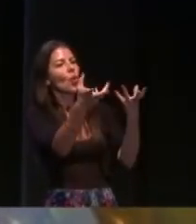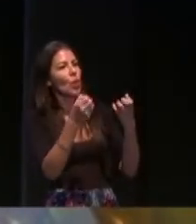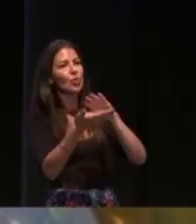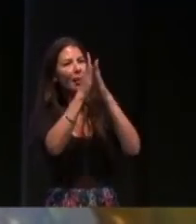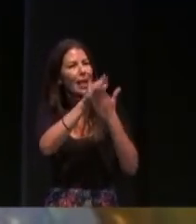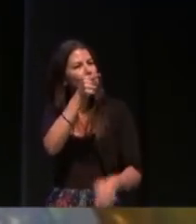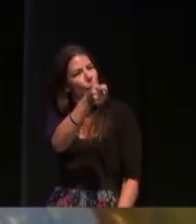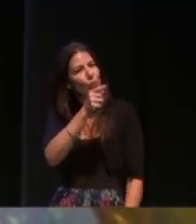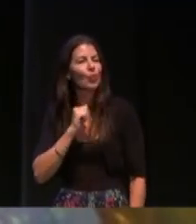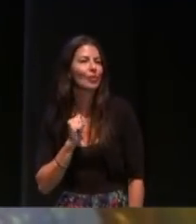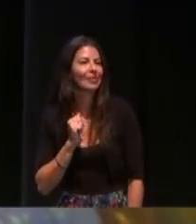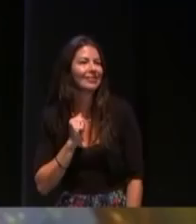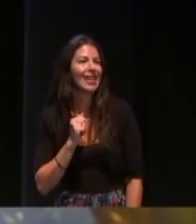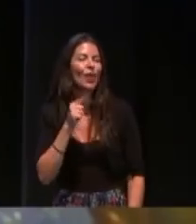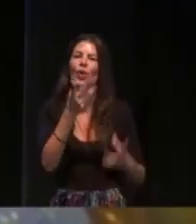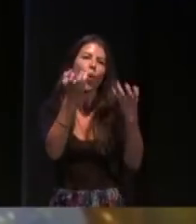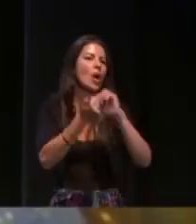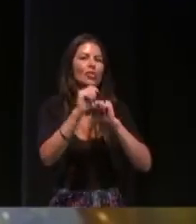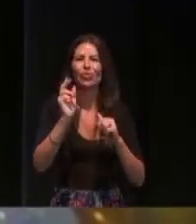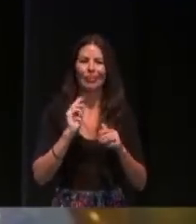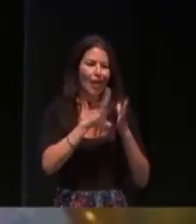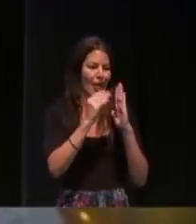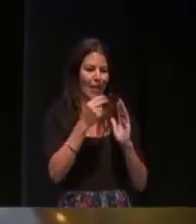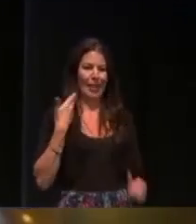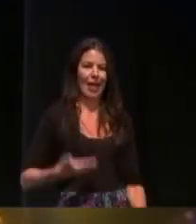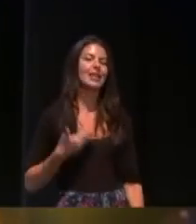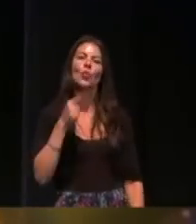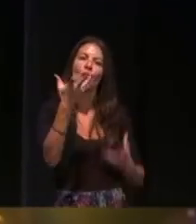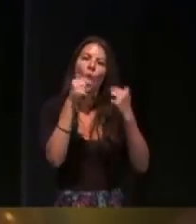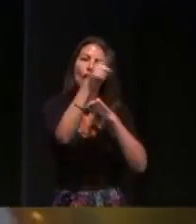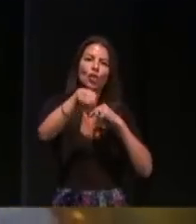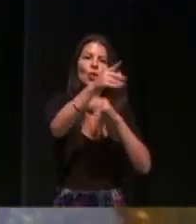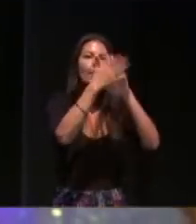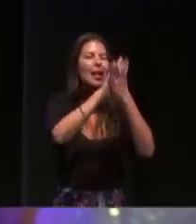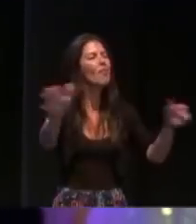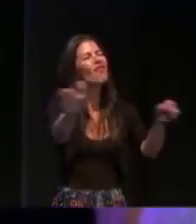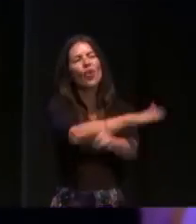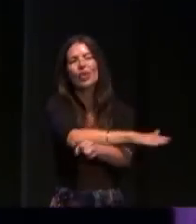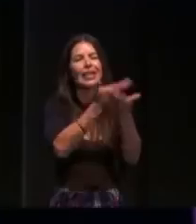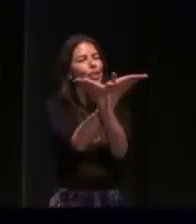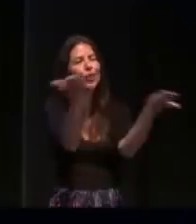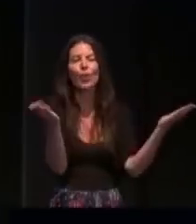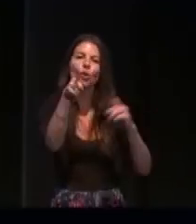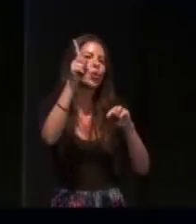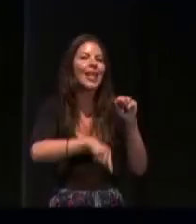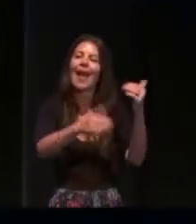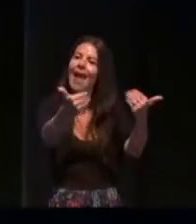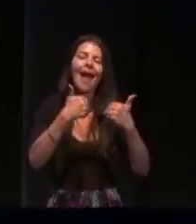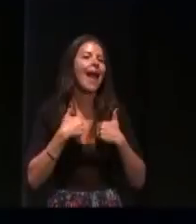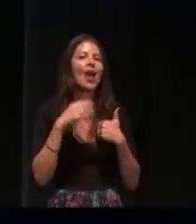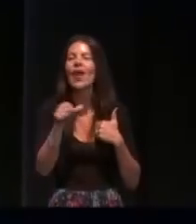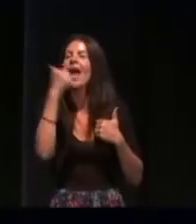you. We don't want you to be us. We want you to be you, fully and completely. You cannot have